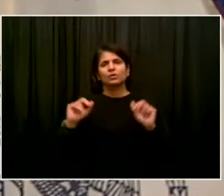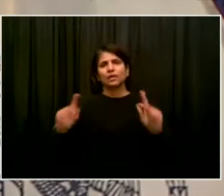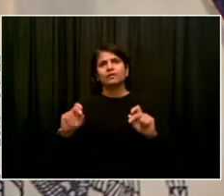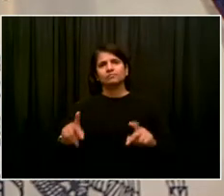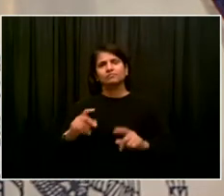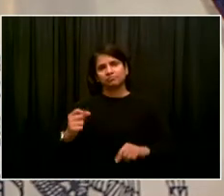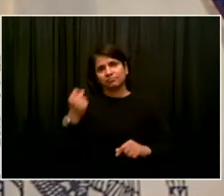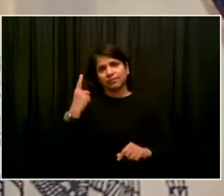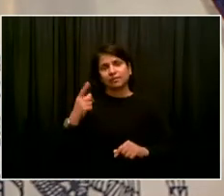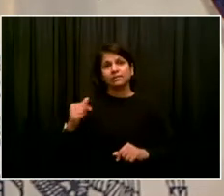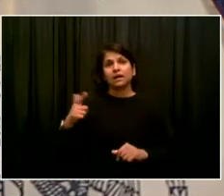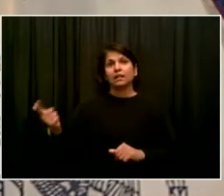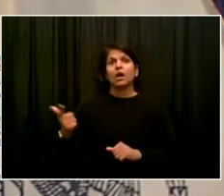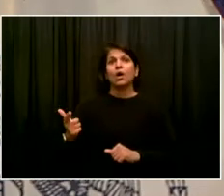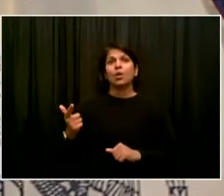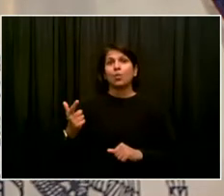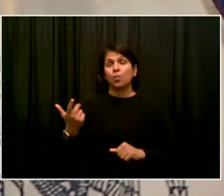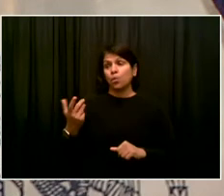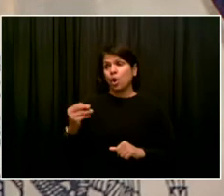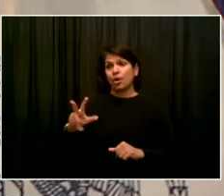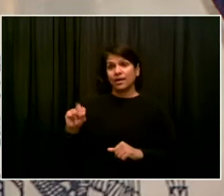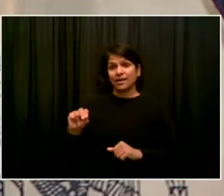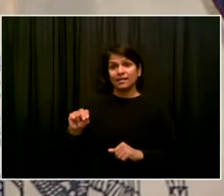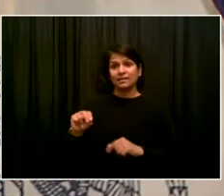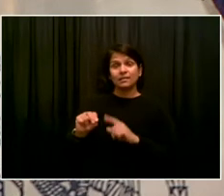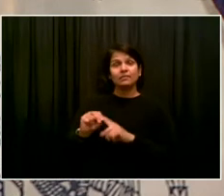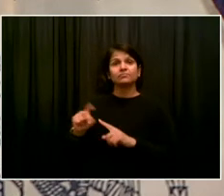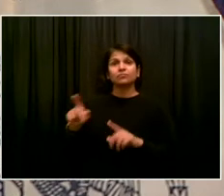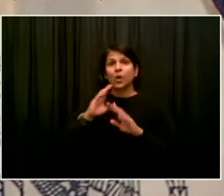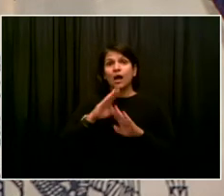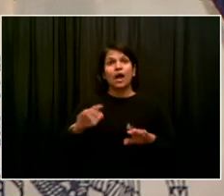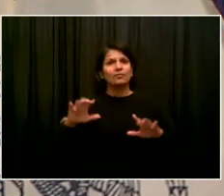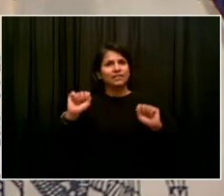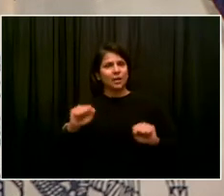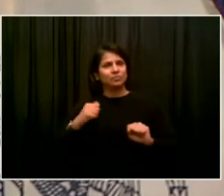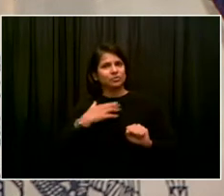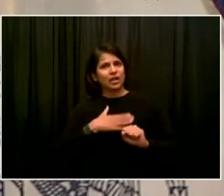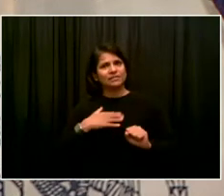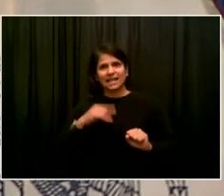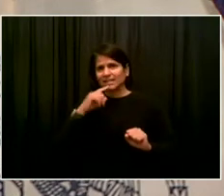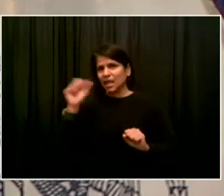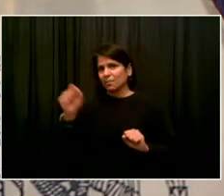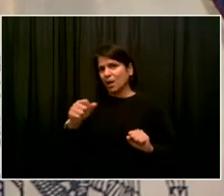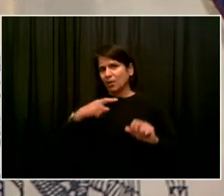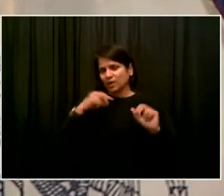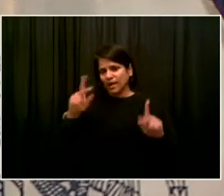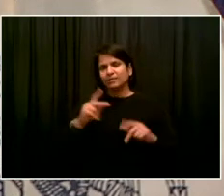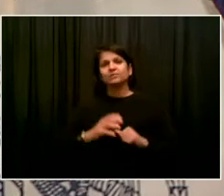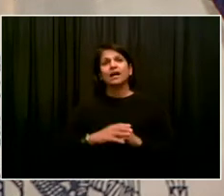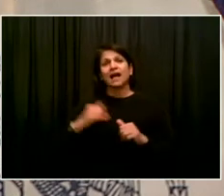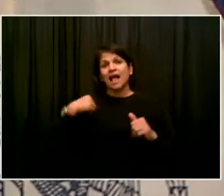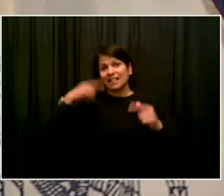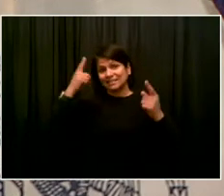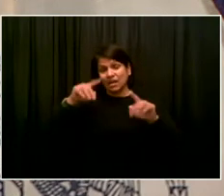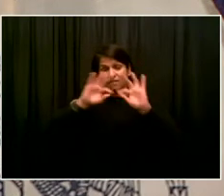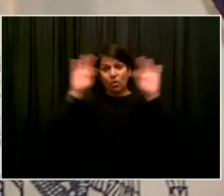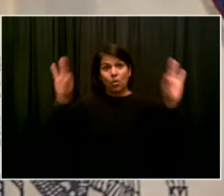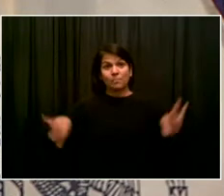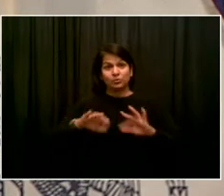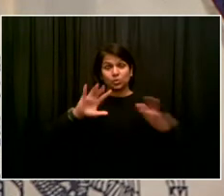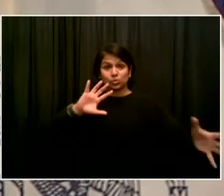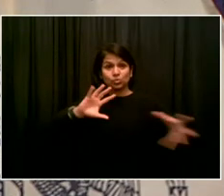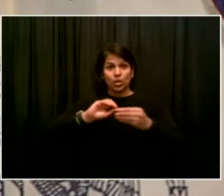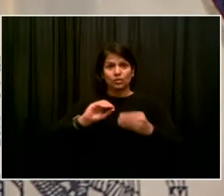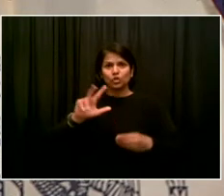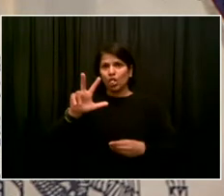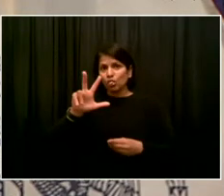Hi. Oh, sorry. Yeah. I'm sorry. You said 330 consent forms, 330,000, excuse me. Are those all opt-in,